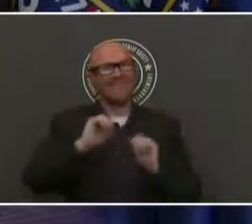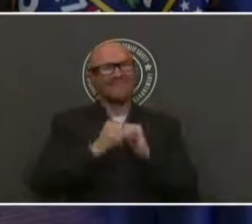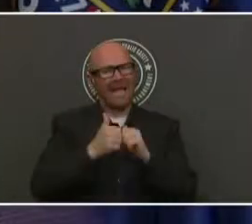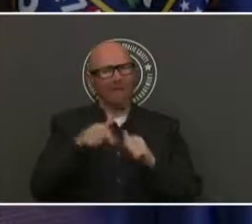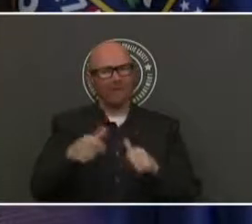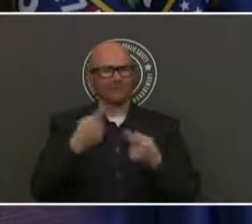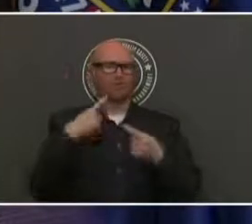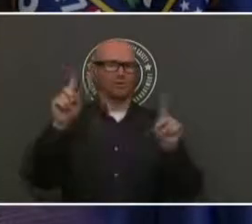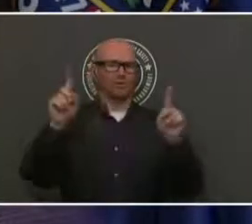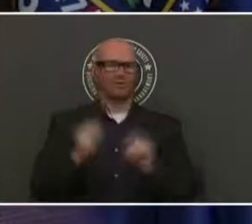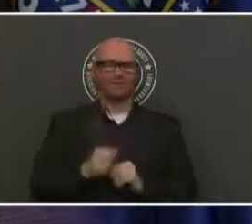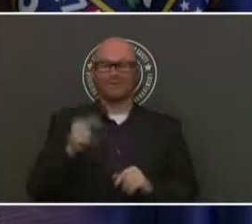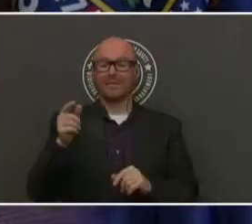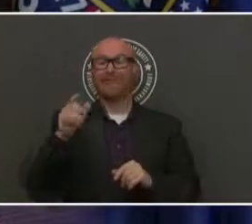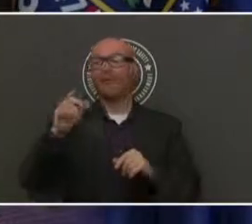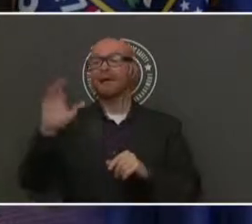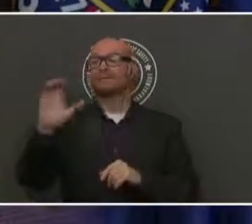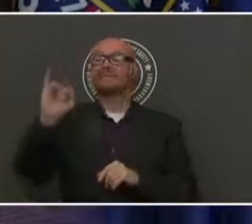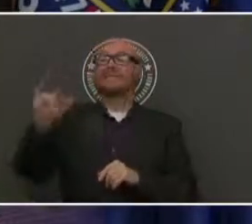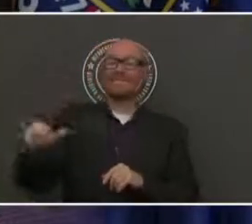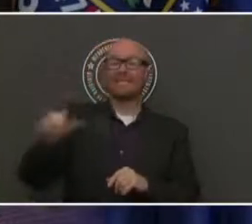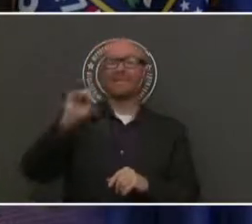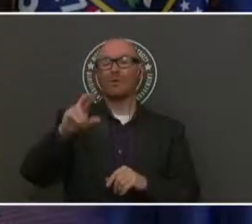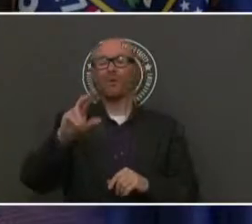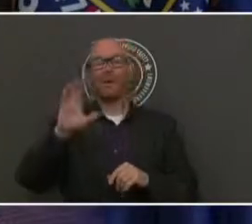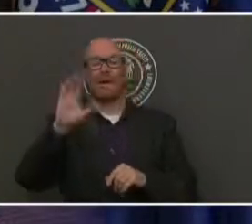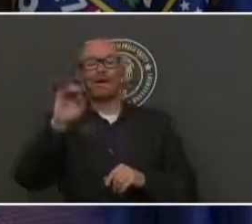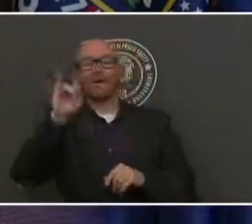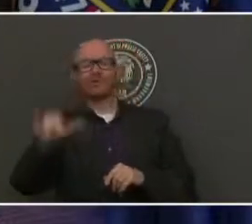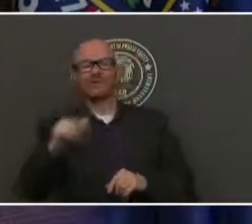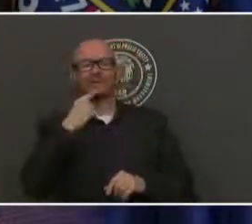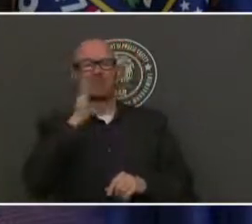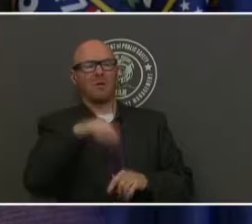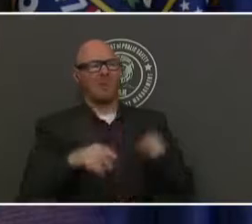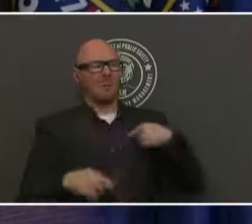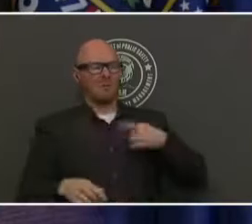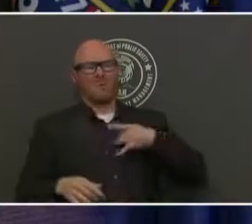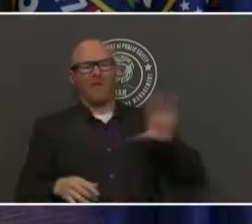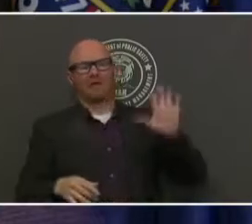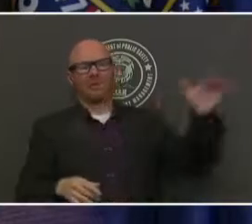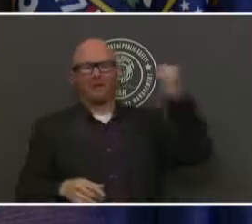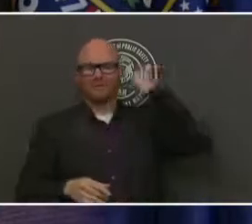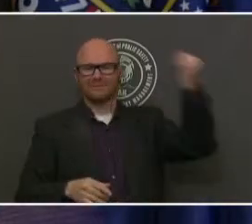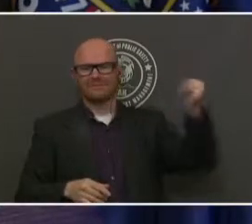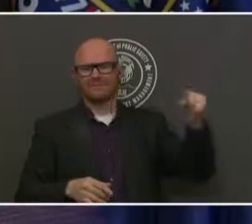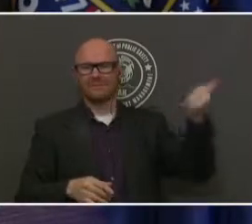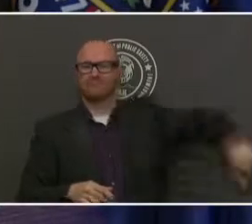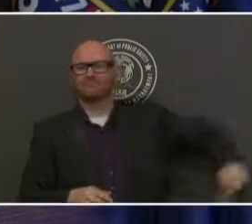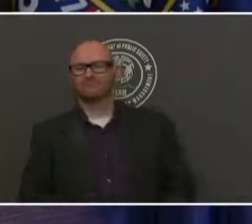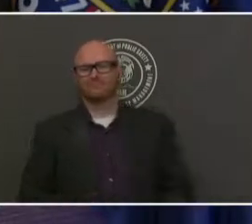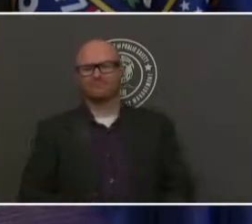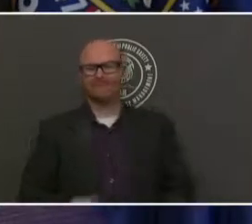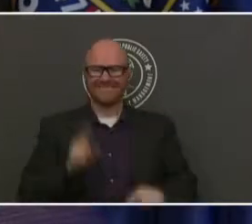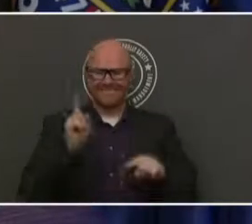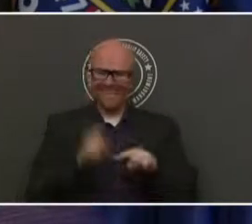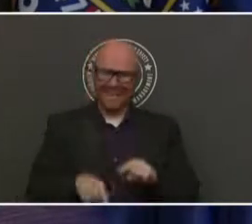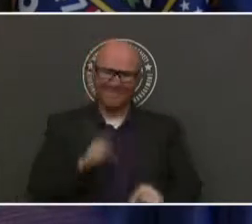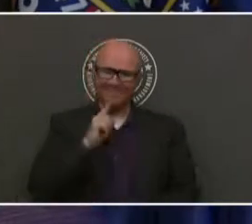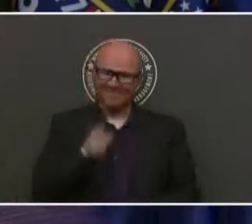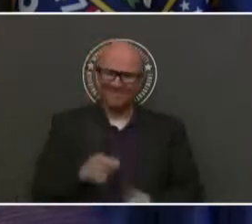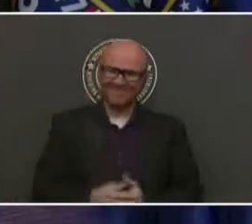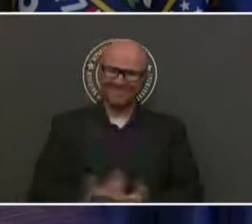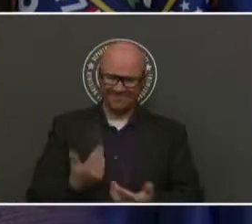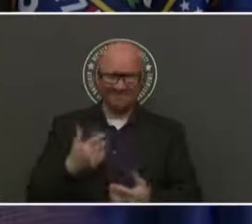this works. Individual people don't get to decide what is and is not constitutional. And so the same thing happens at the local